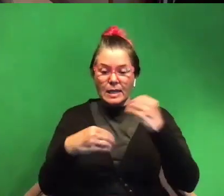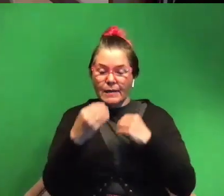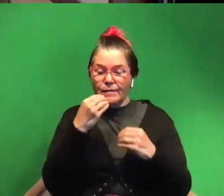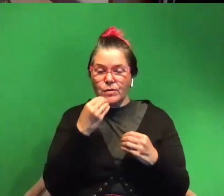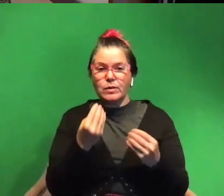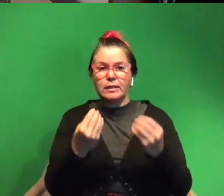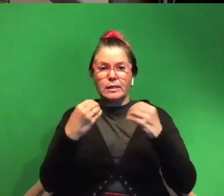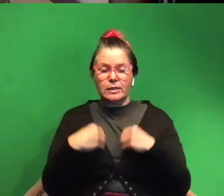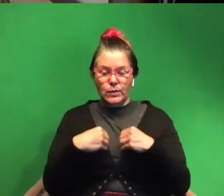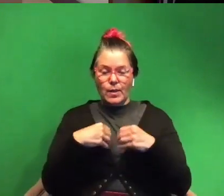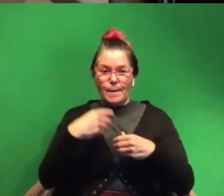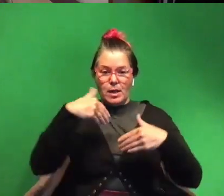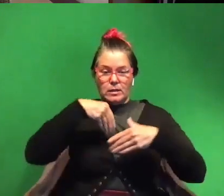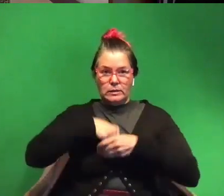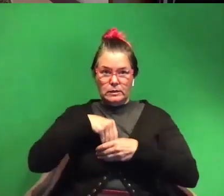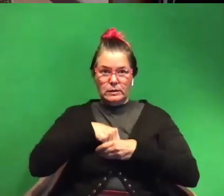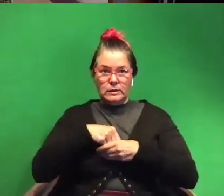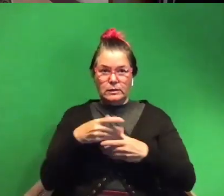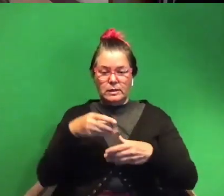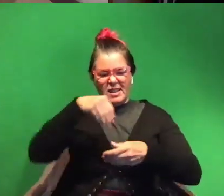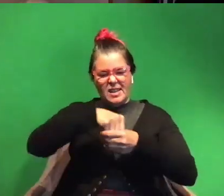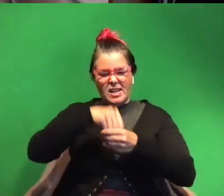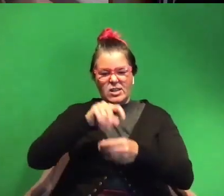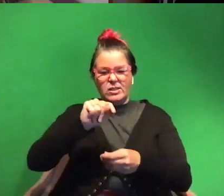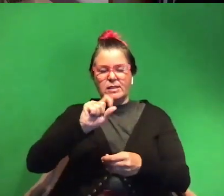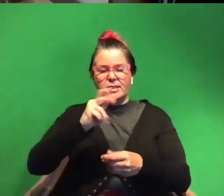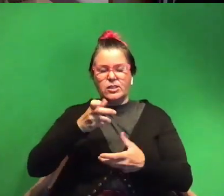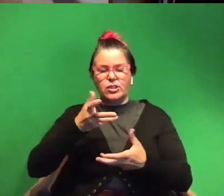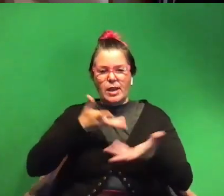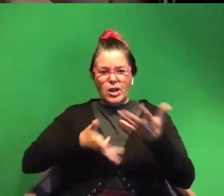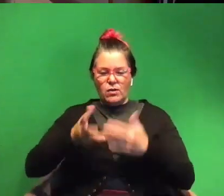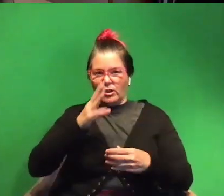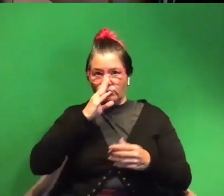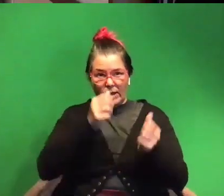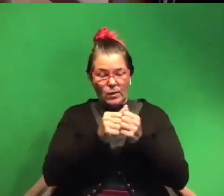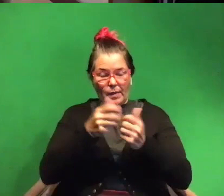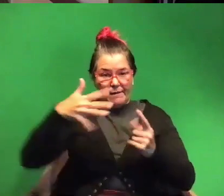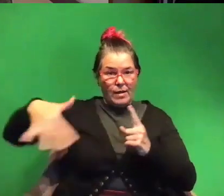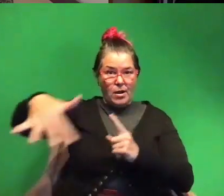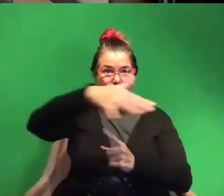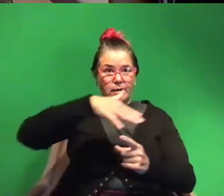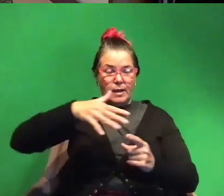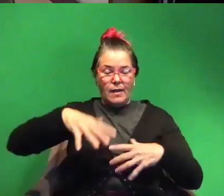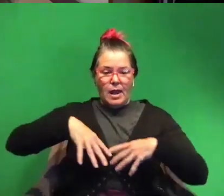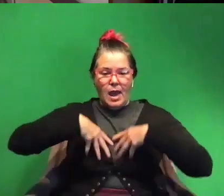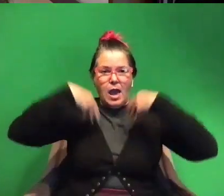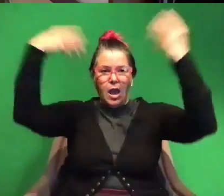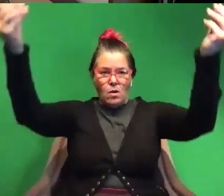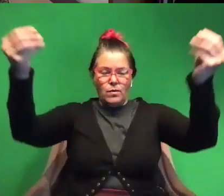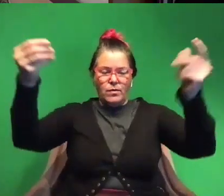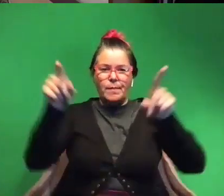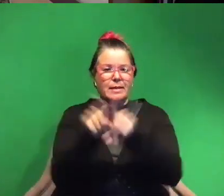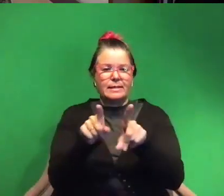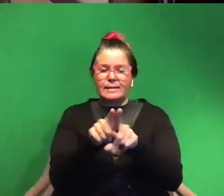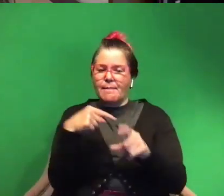it into their bodies. So they have this inner sort of tissue that interacts directly with the environment, and then they're releasing it back out from the same